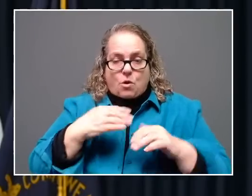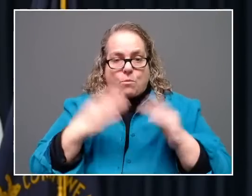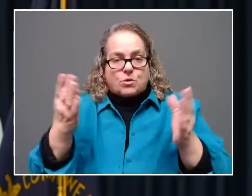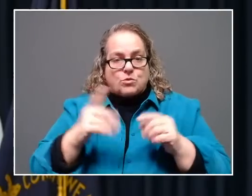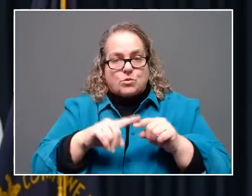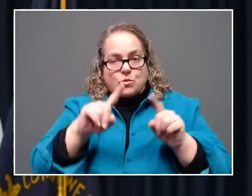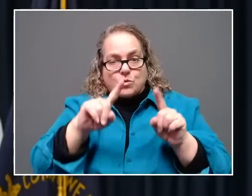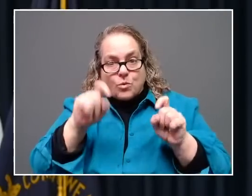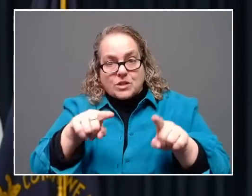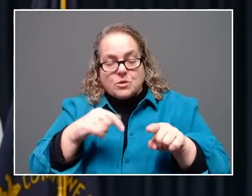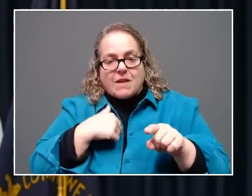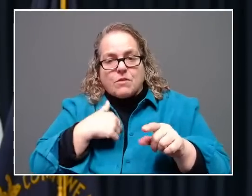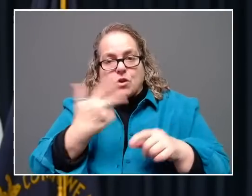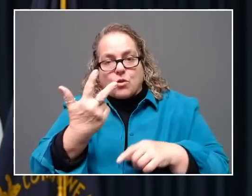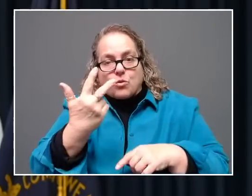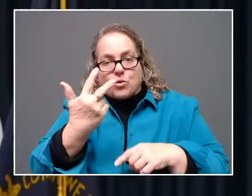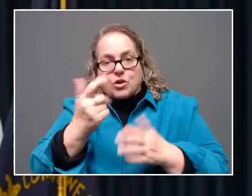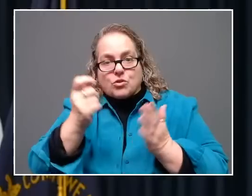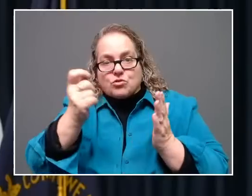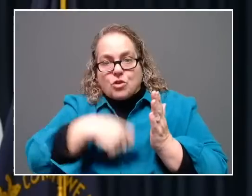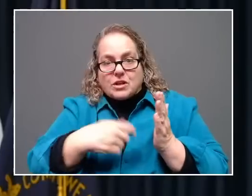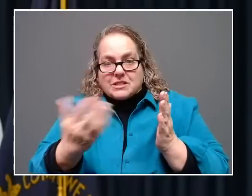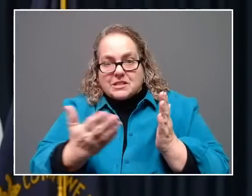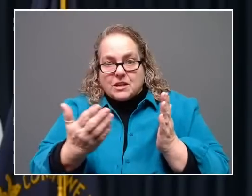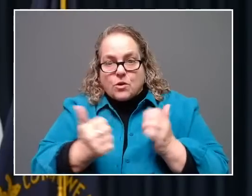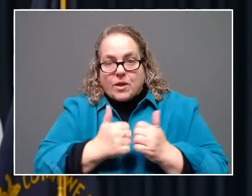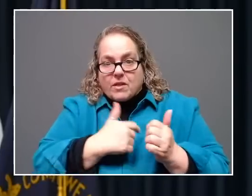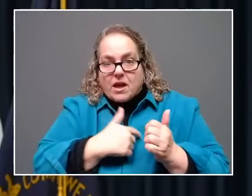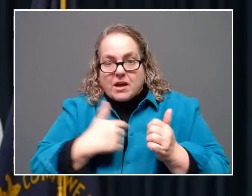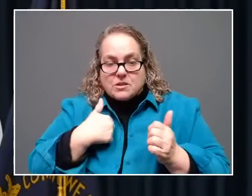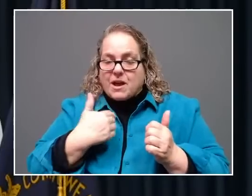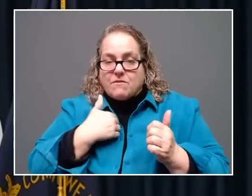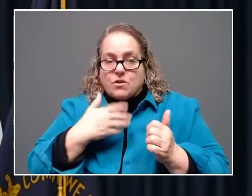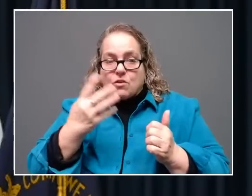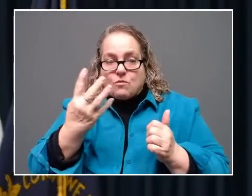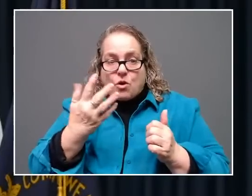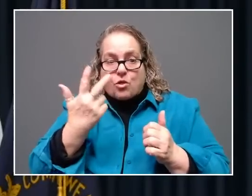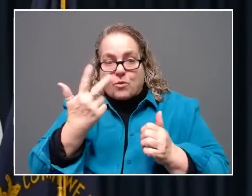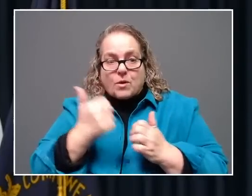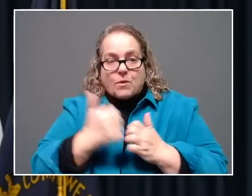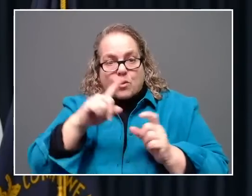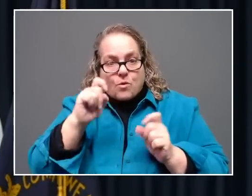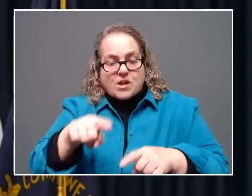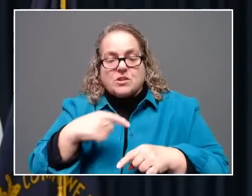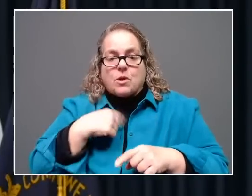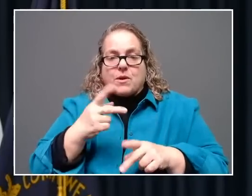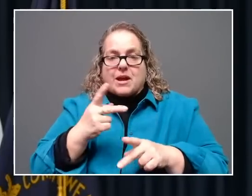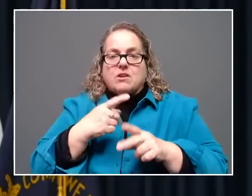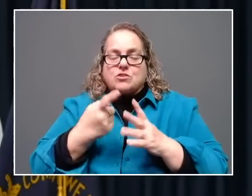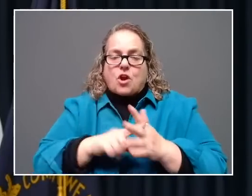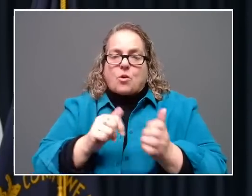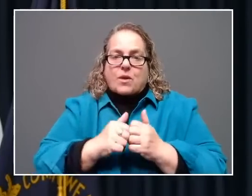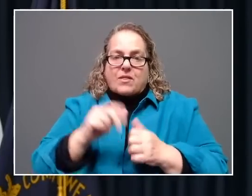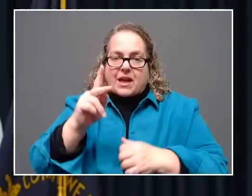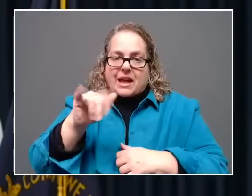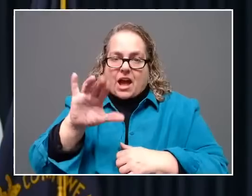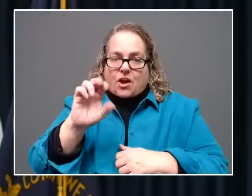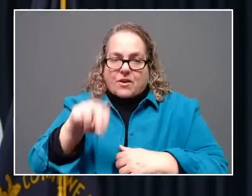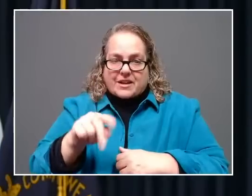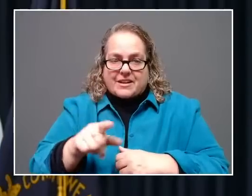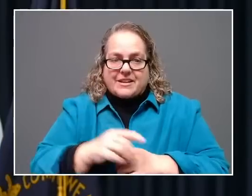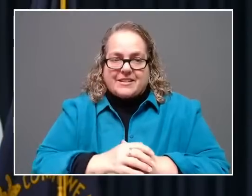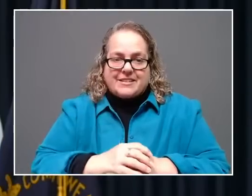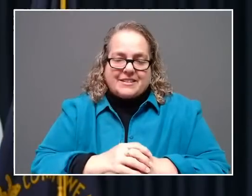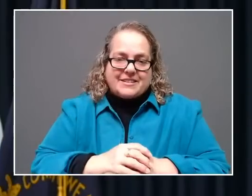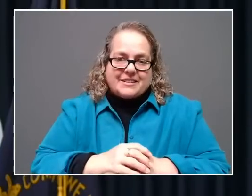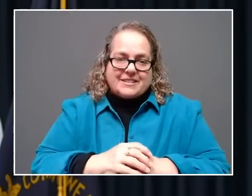think we have 3 journalists here with us. We'll start with, we have 3 with questions. We'll start with Karen Czar. I have 2. You touched on